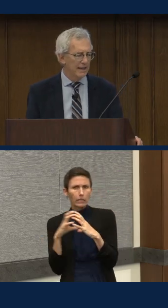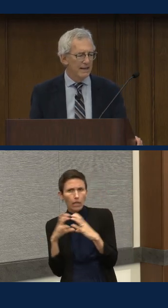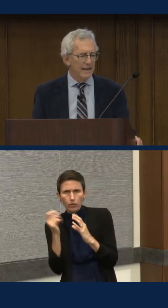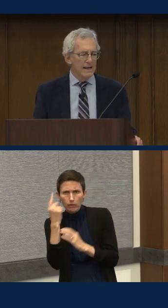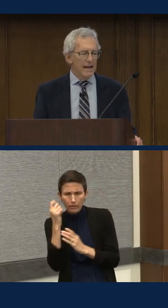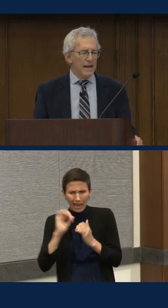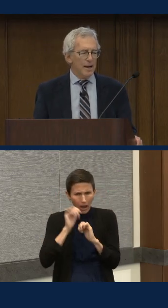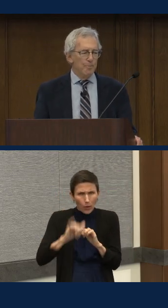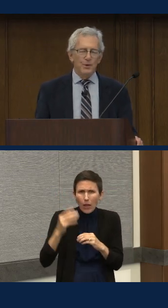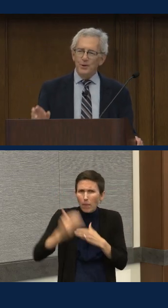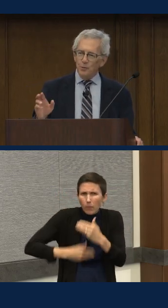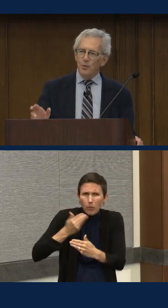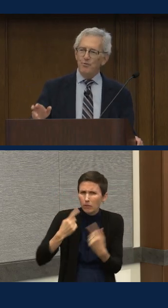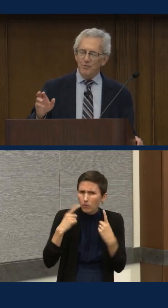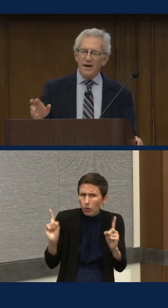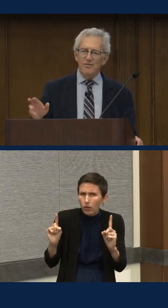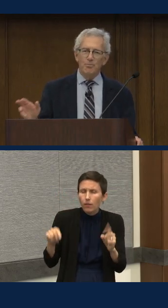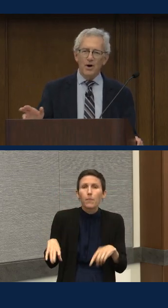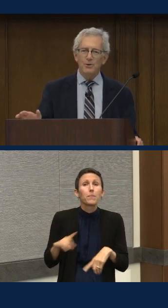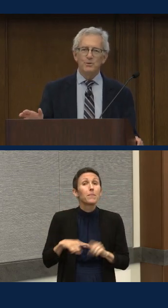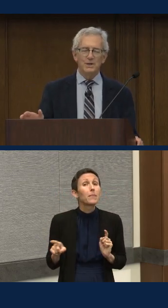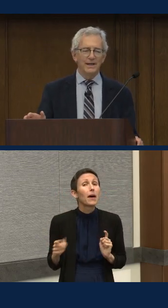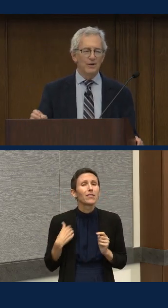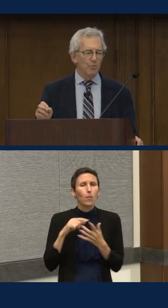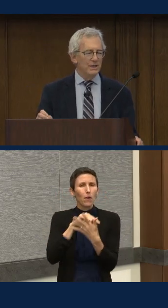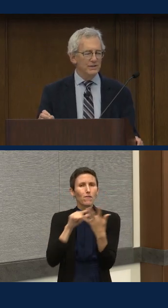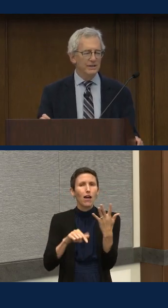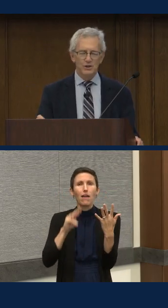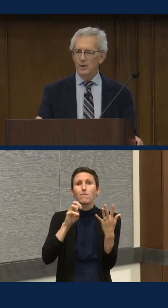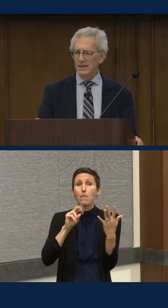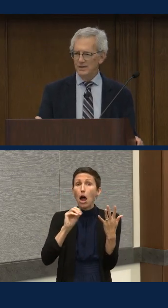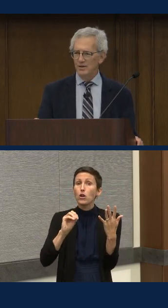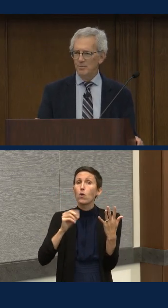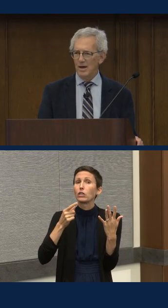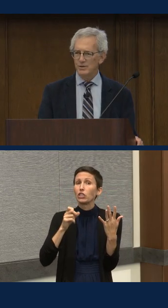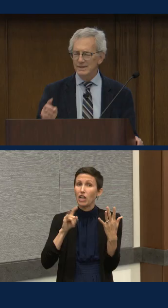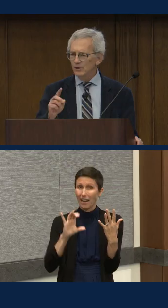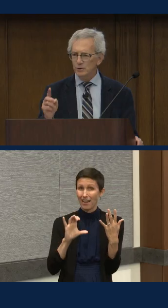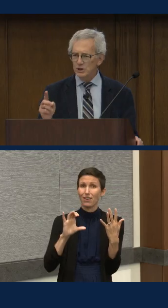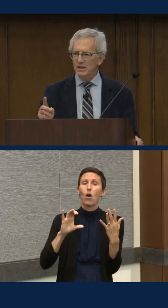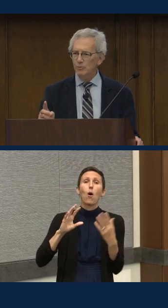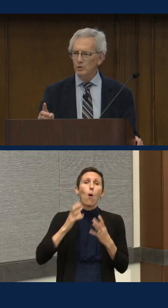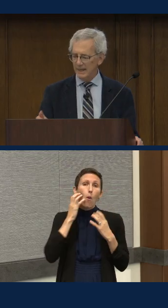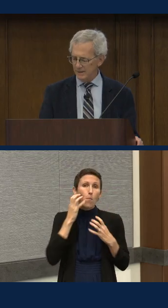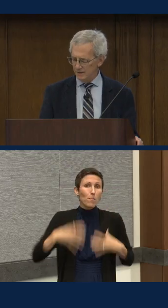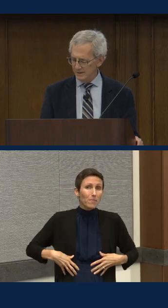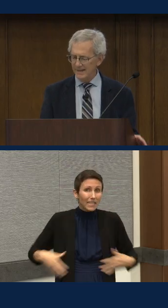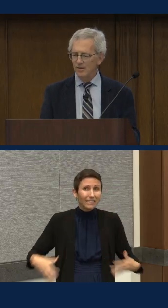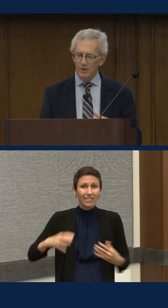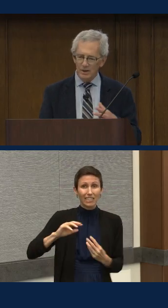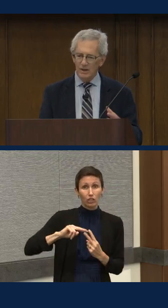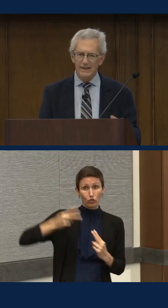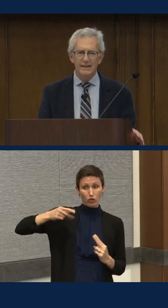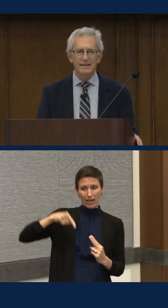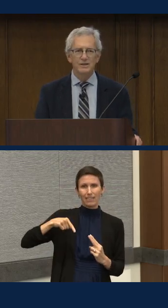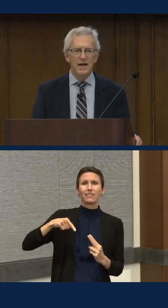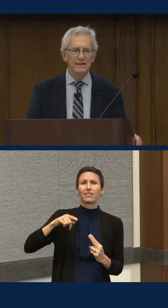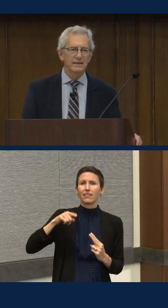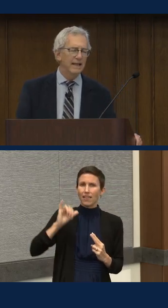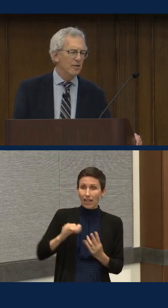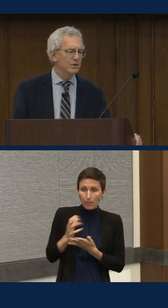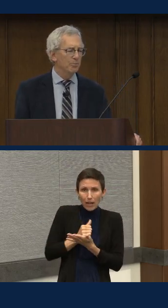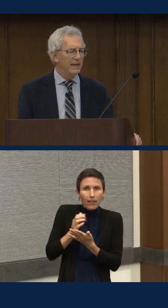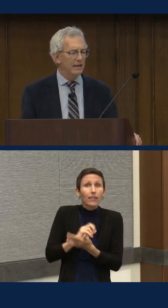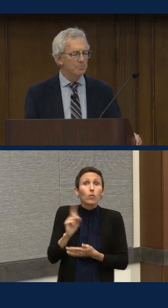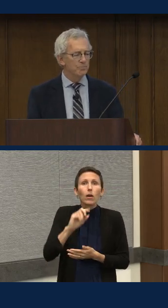worked. But there were 5 monogenic obesity strains in the mouse, single gene mutations that had been collected at the